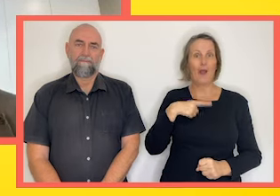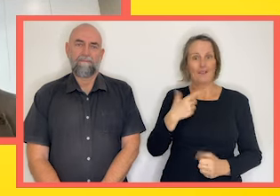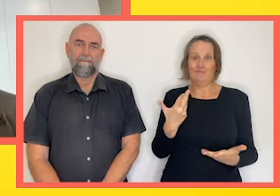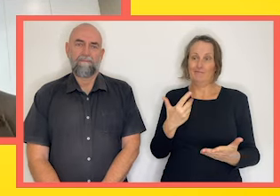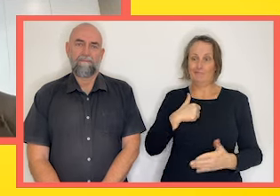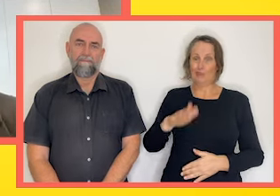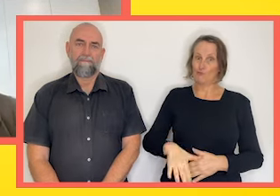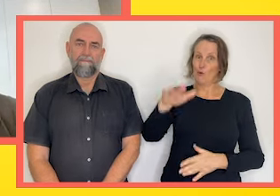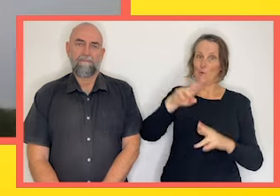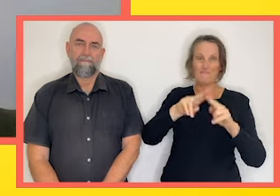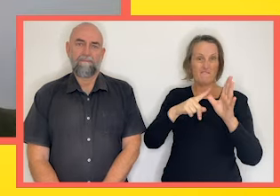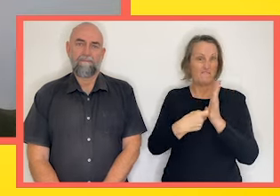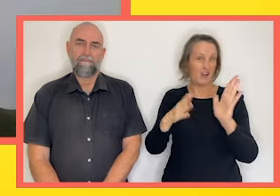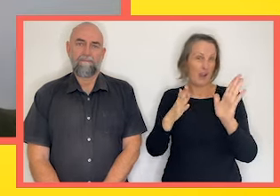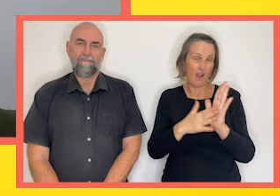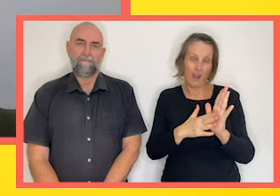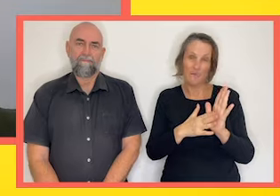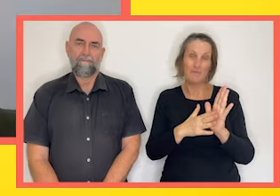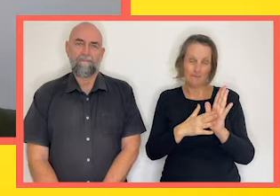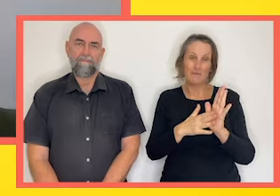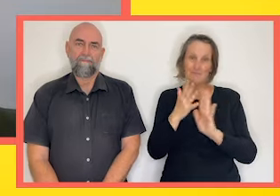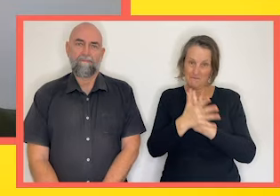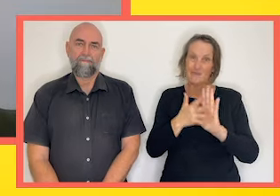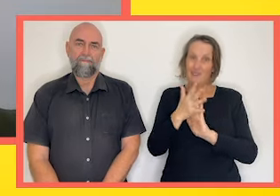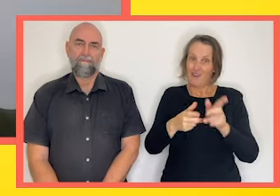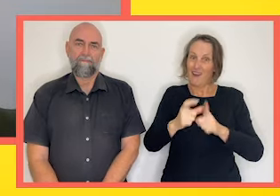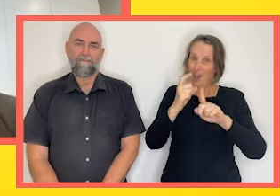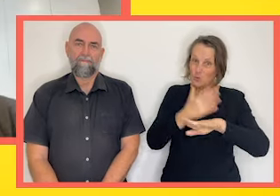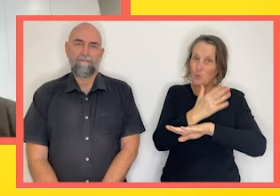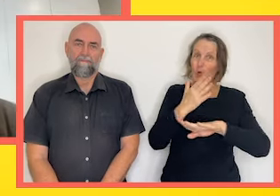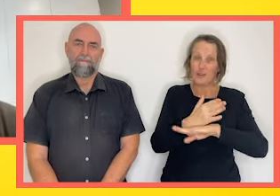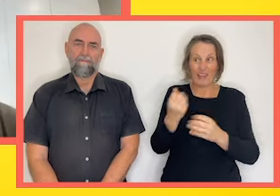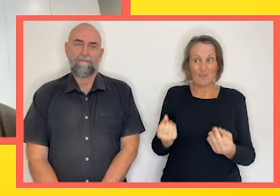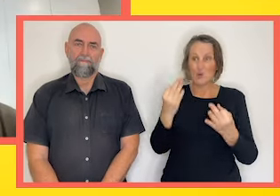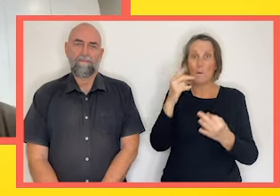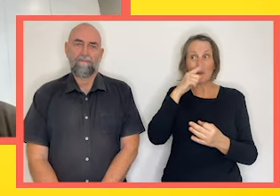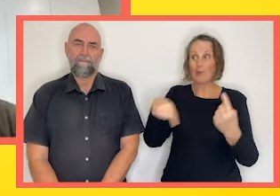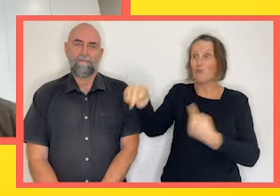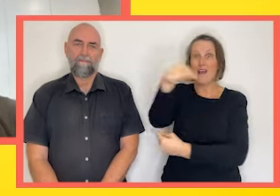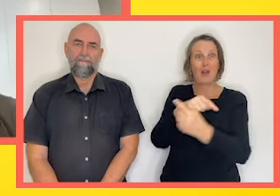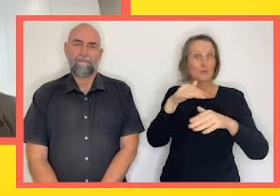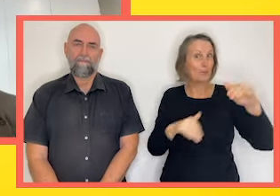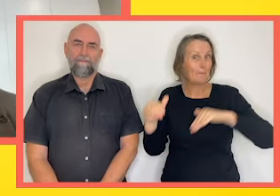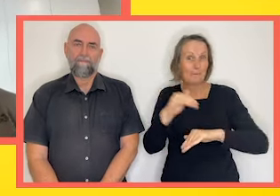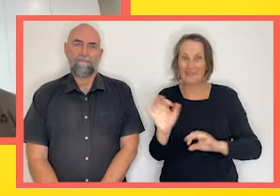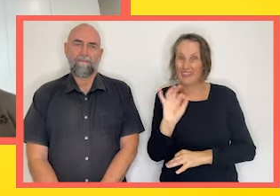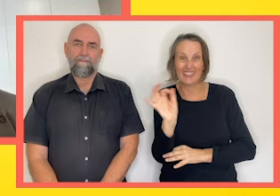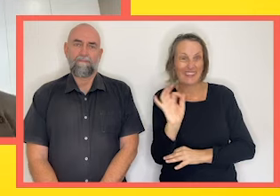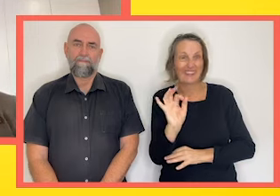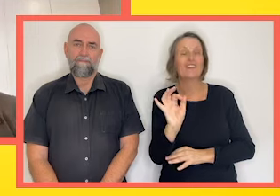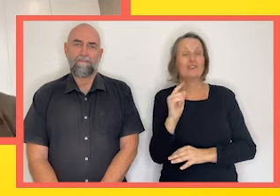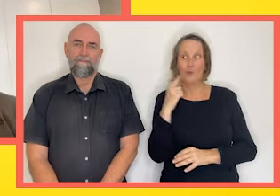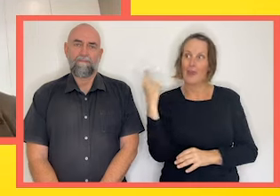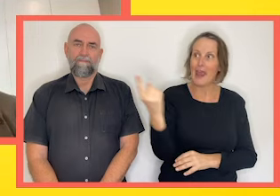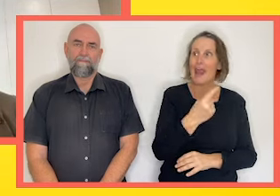a dairy farm where there is no swimmers, a couple footy players who play, down at the local footy oval. But I think it's